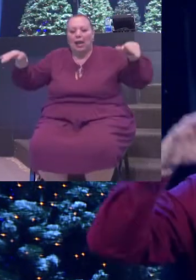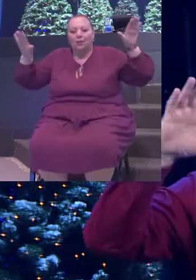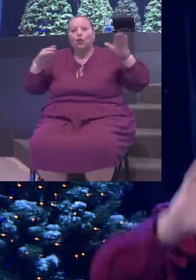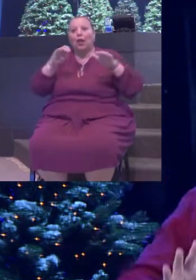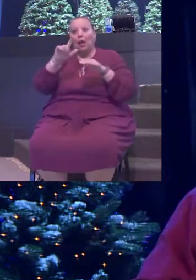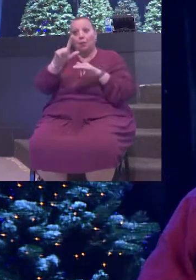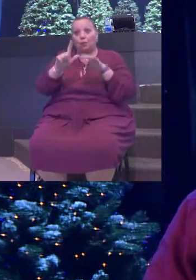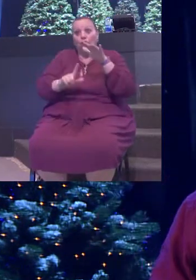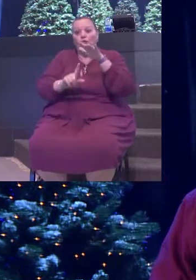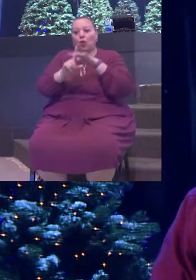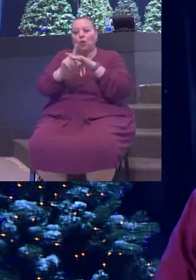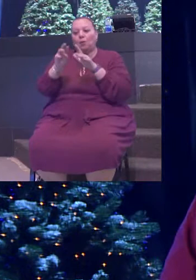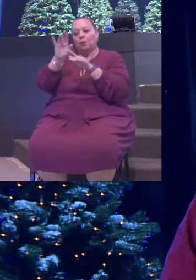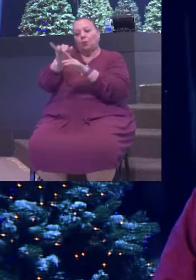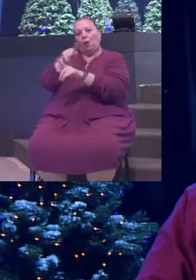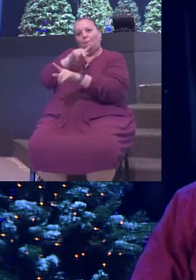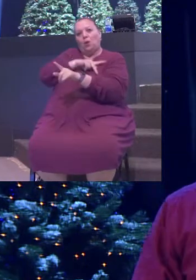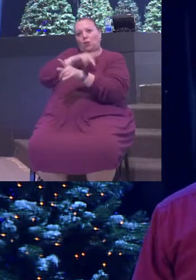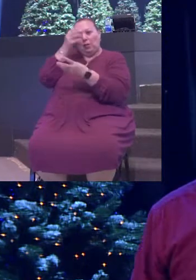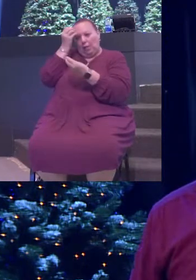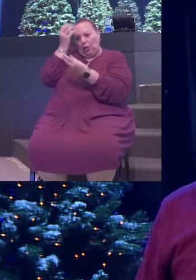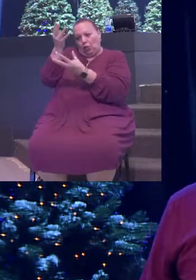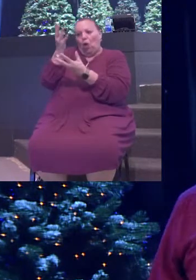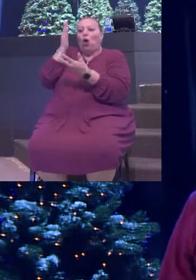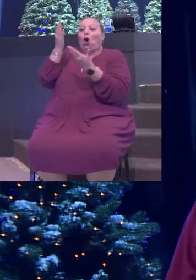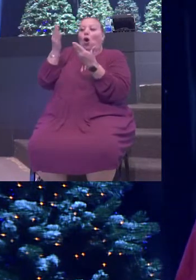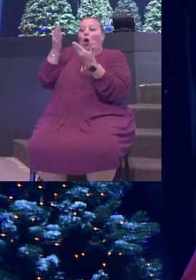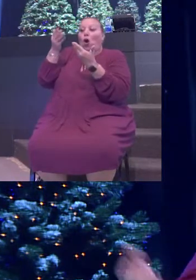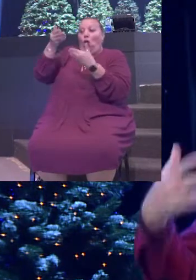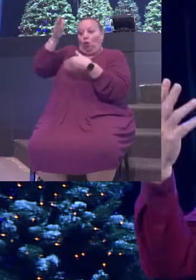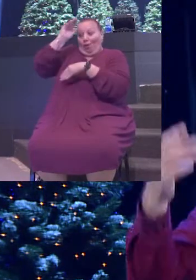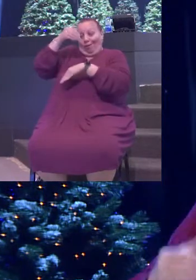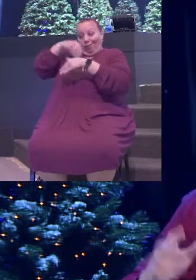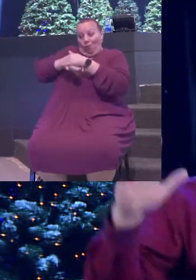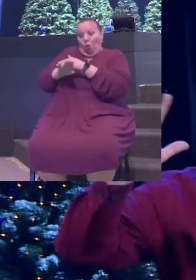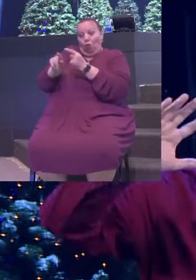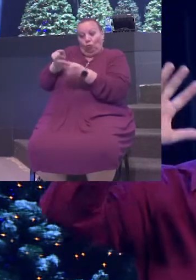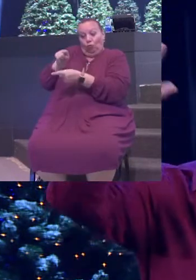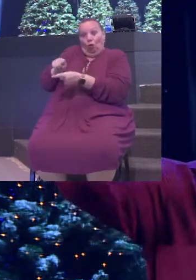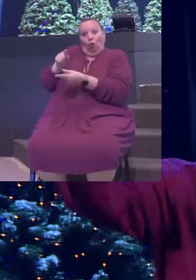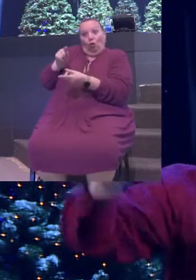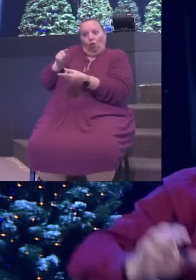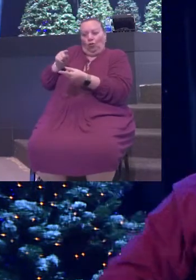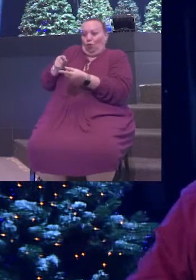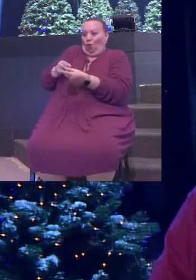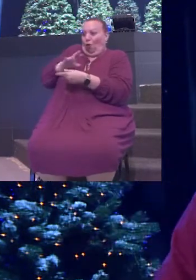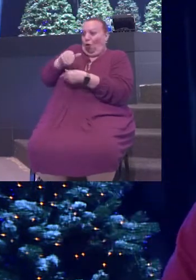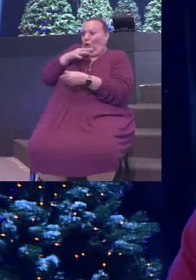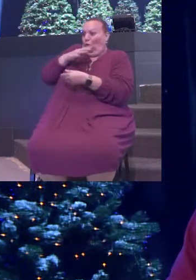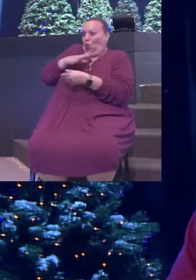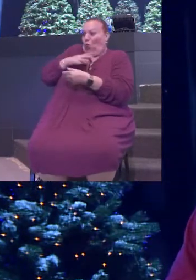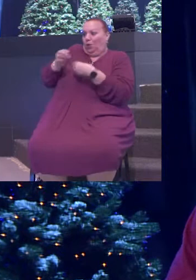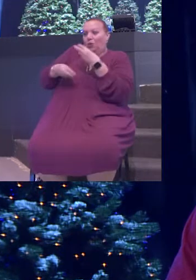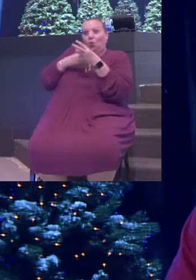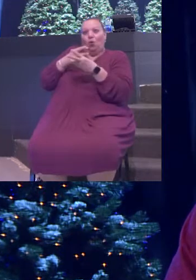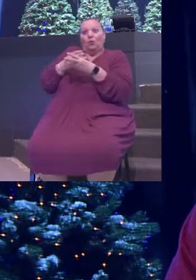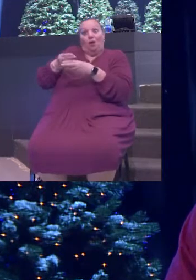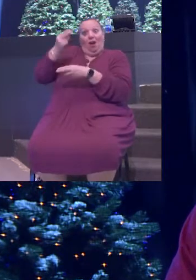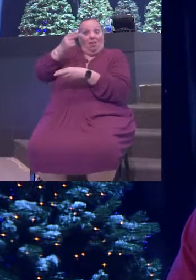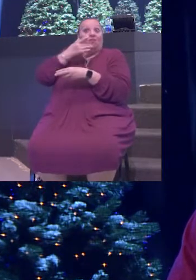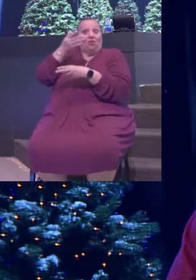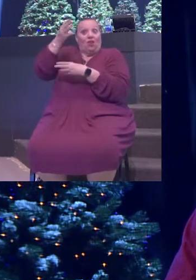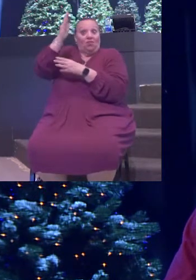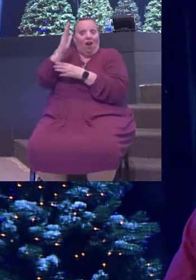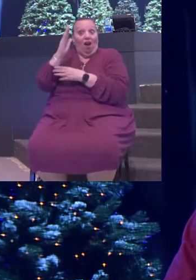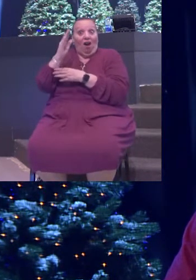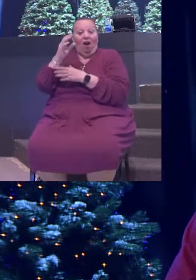Mary personally to inform her that she was going to give birth to the Messiah. And of all the women in the world, she was highly favored of God. In Luke chapter